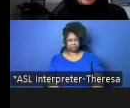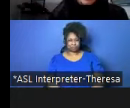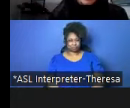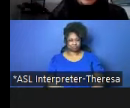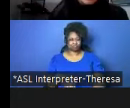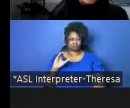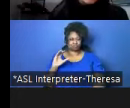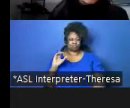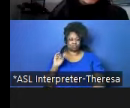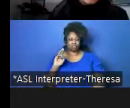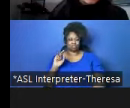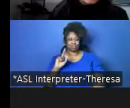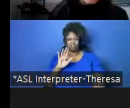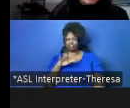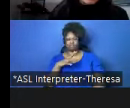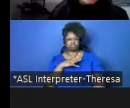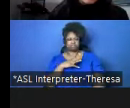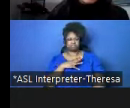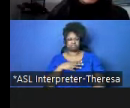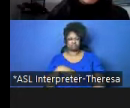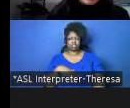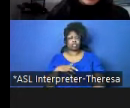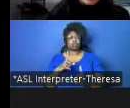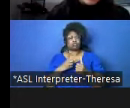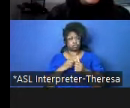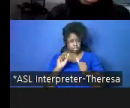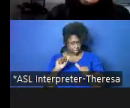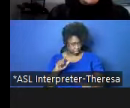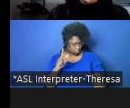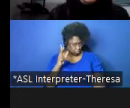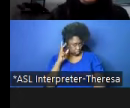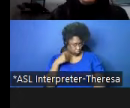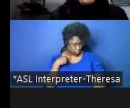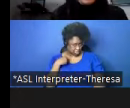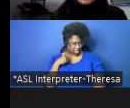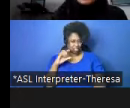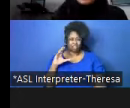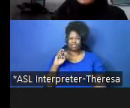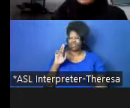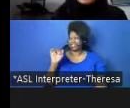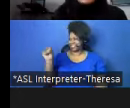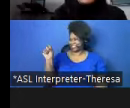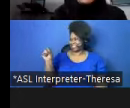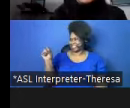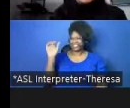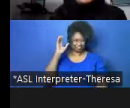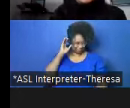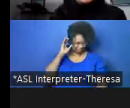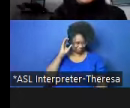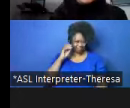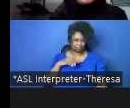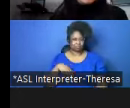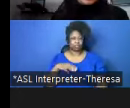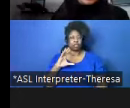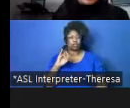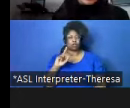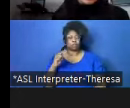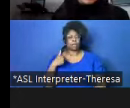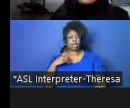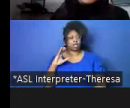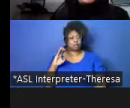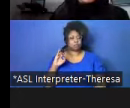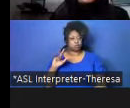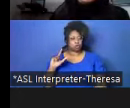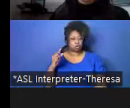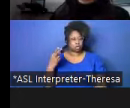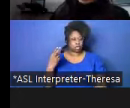okay. First of all, can you hear me? Yes, we can hear you. All right. I'm Carl Hetzel. I live on